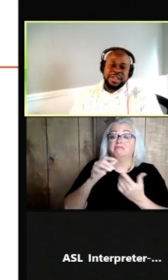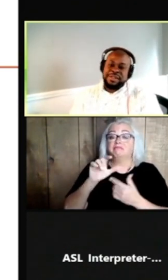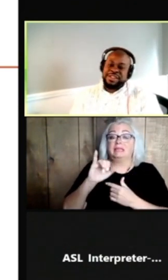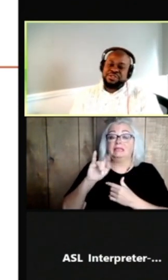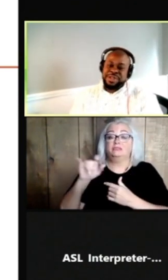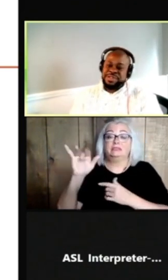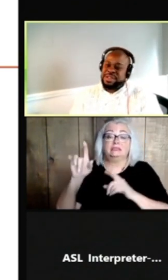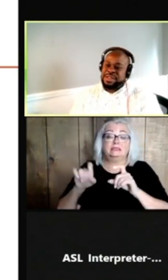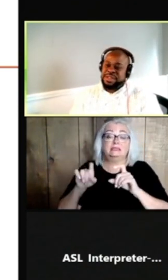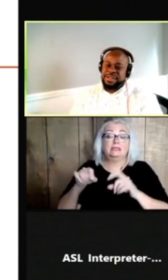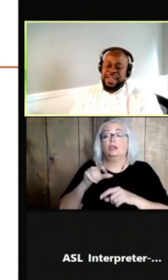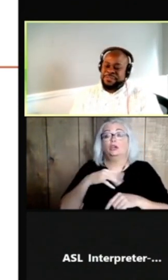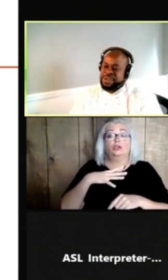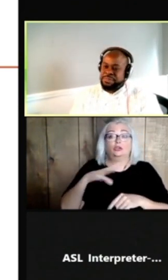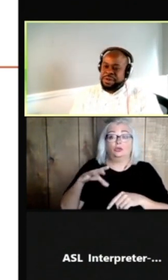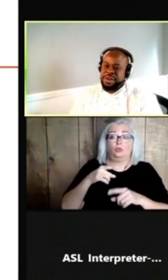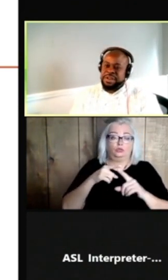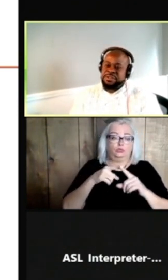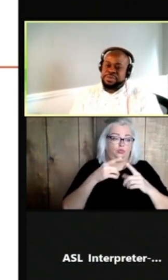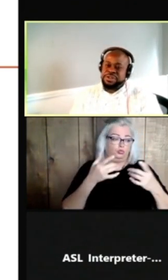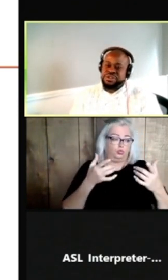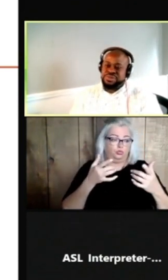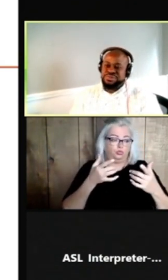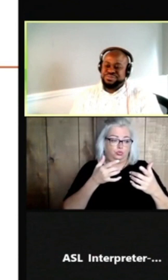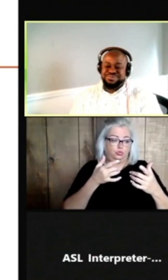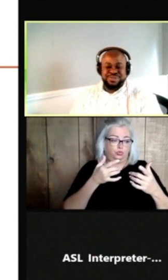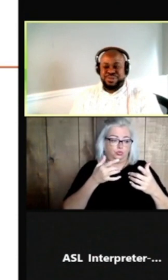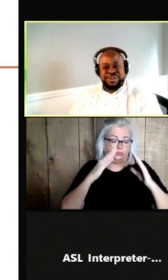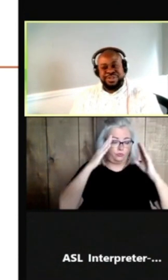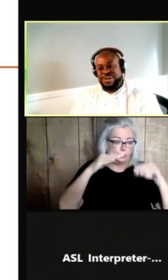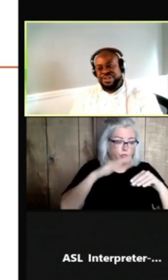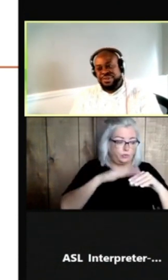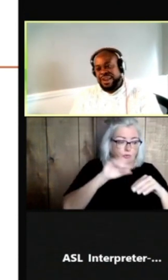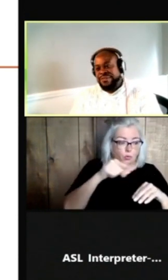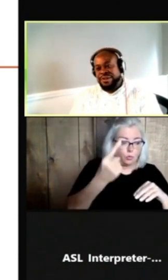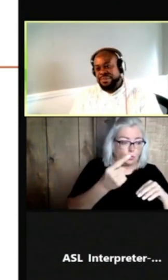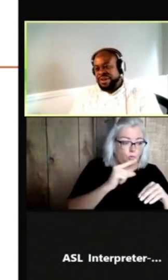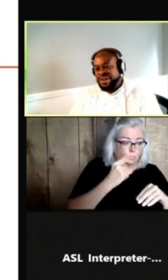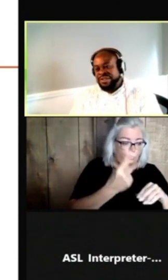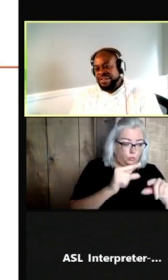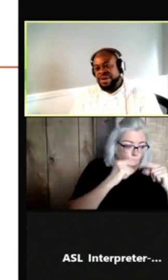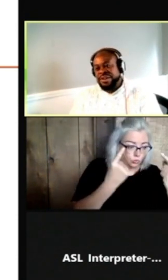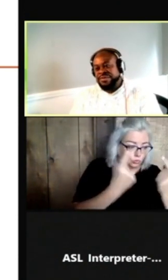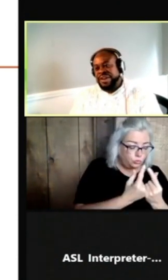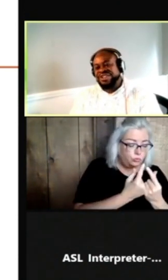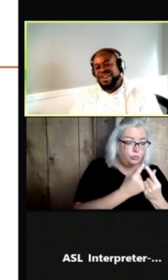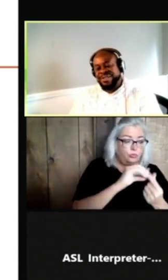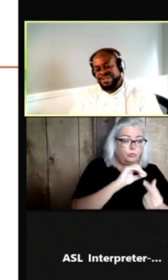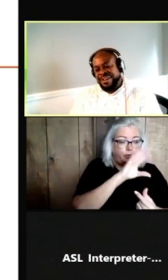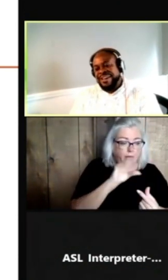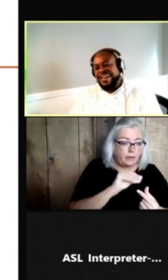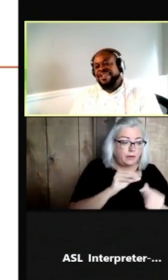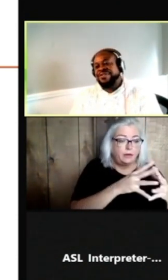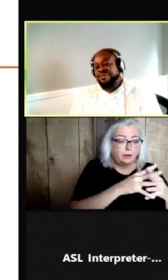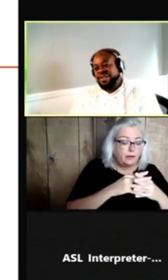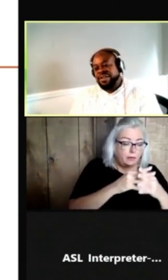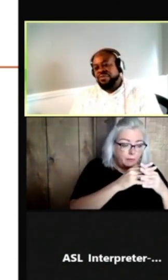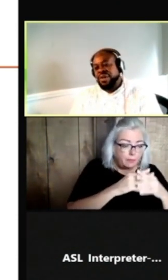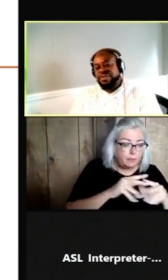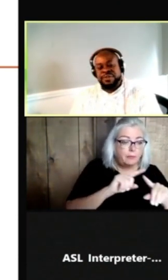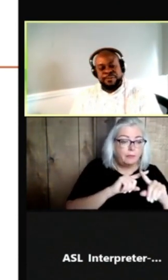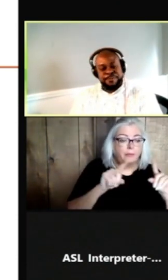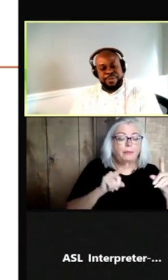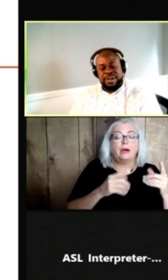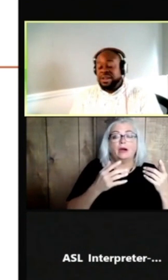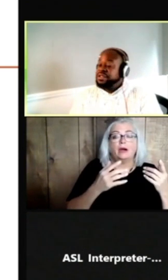necessarily single out explicitly African Americans, but you don't necessarily want African Americans to take part in the franchise at the rates